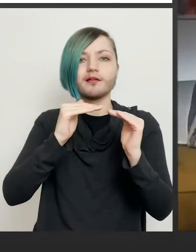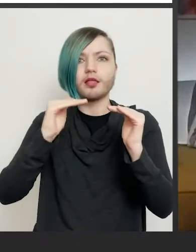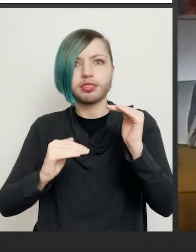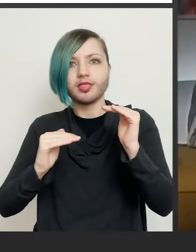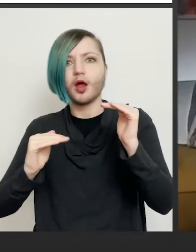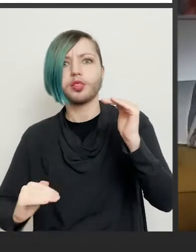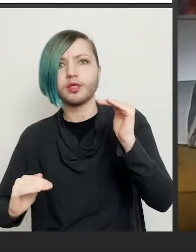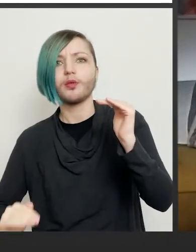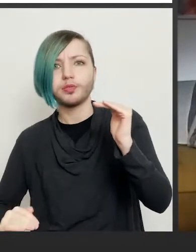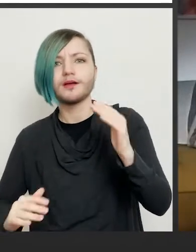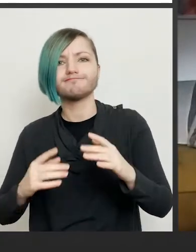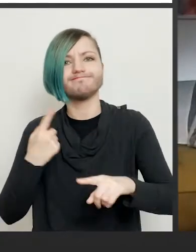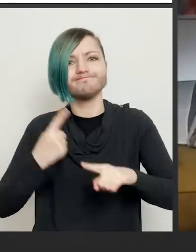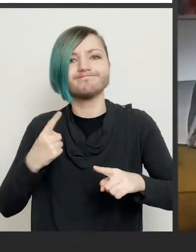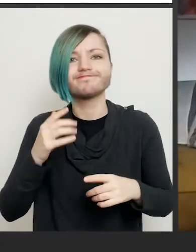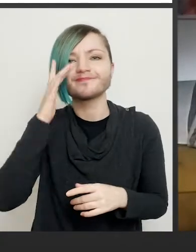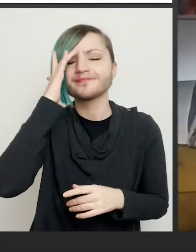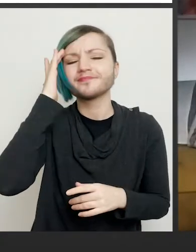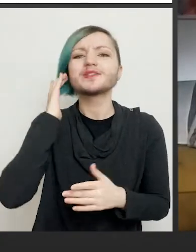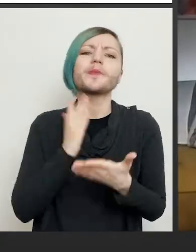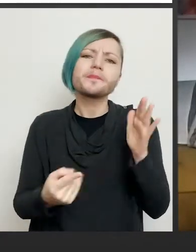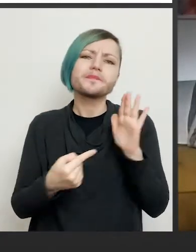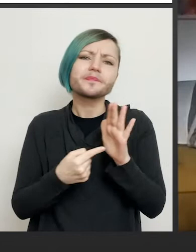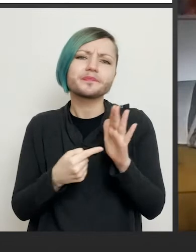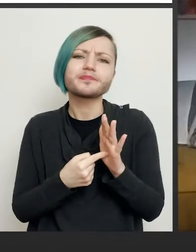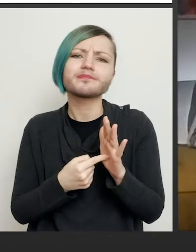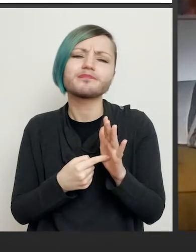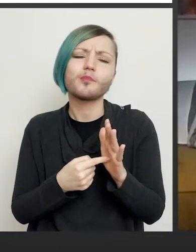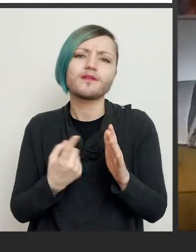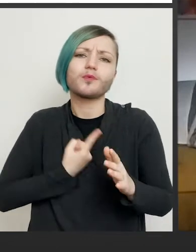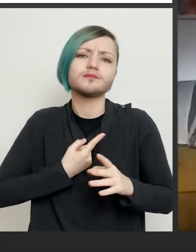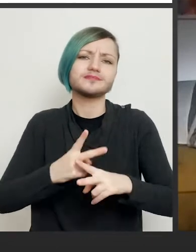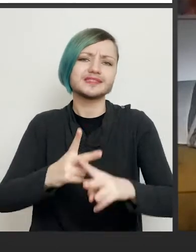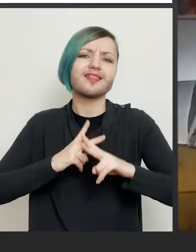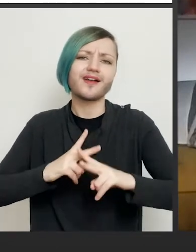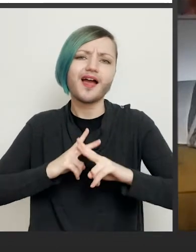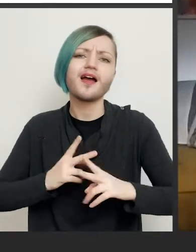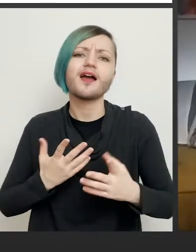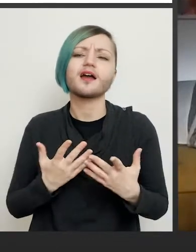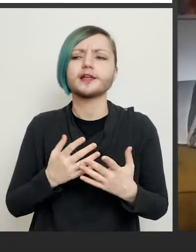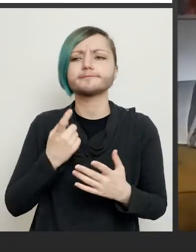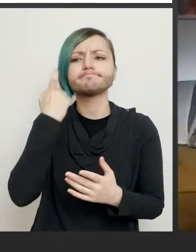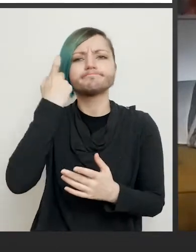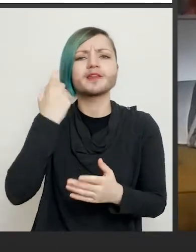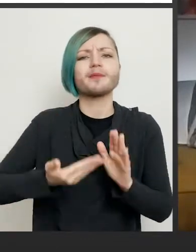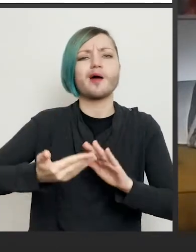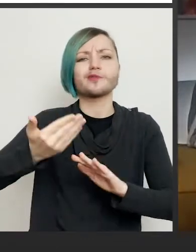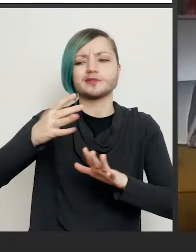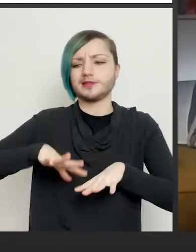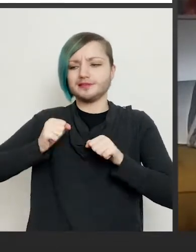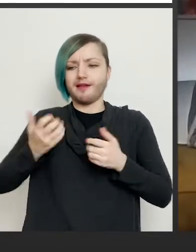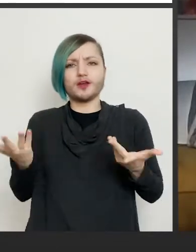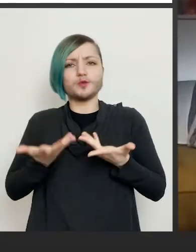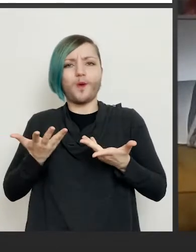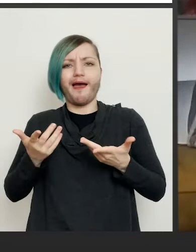think these type of things are really important for us to do self-care and think about, you know, where we've come from and where we're going, I